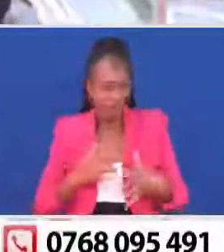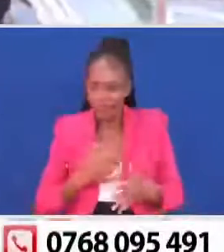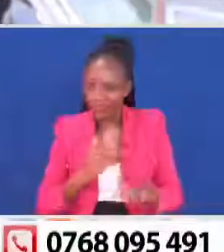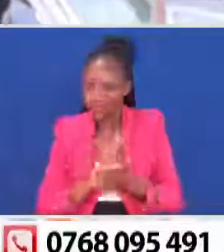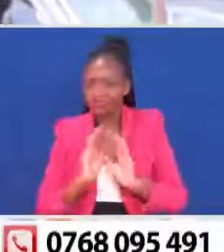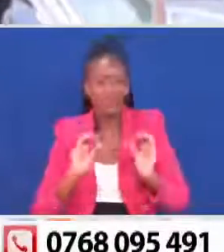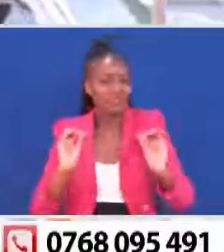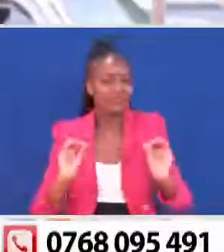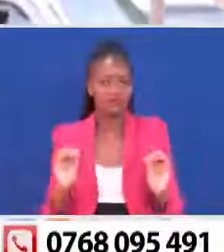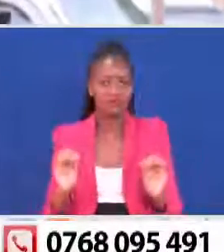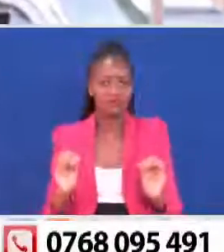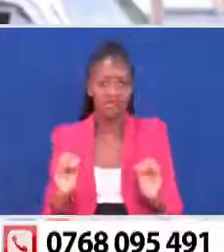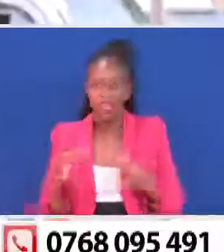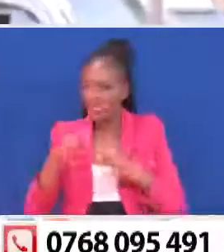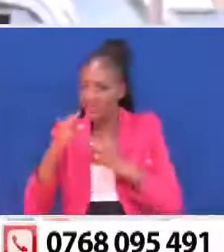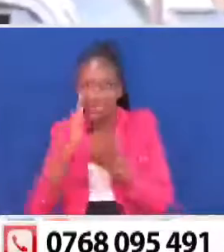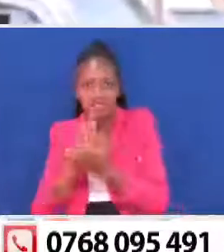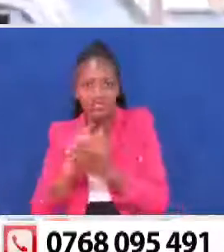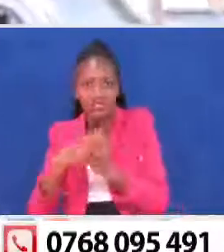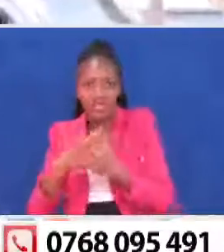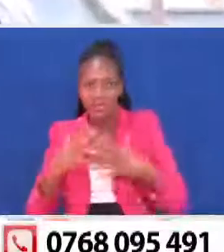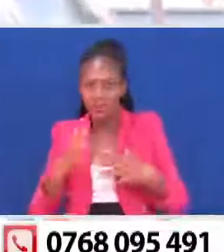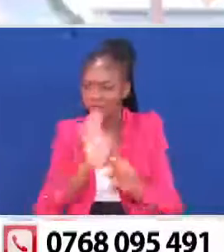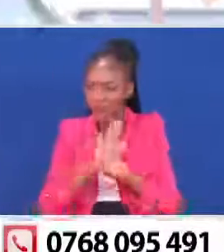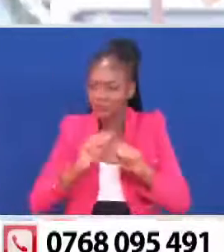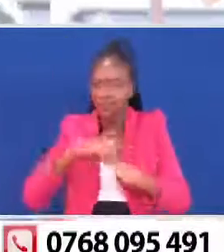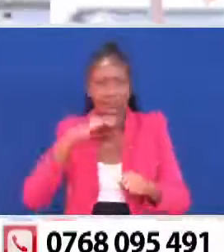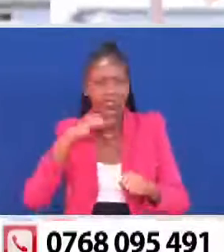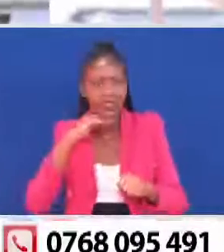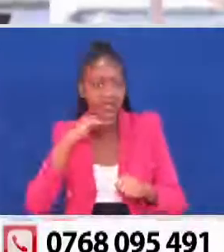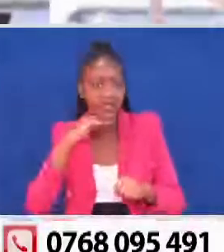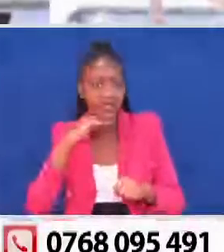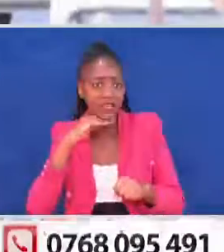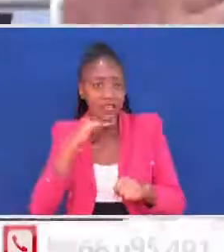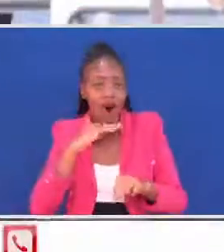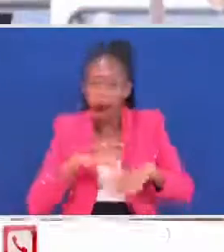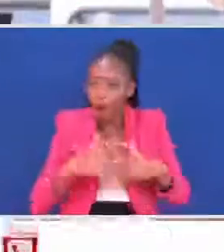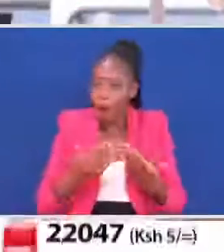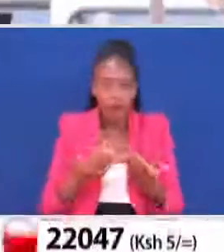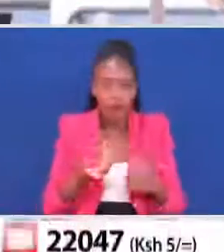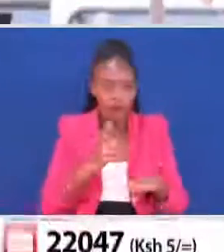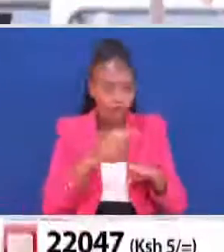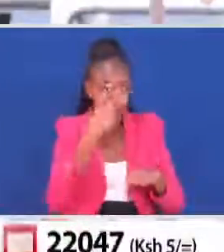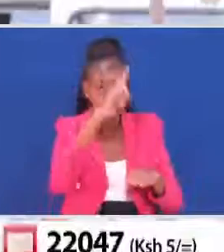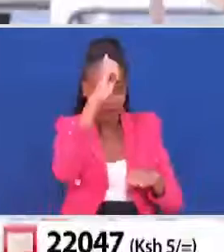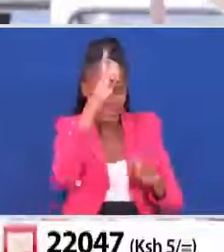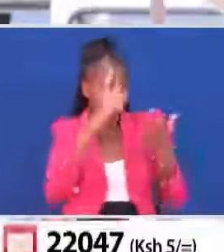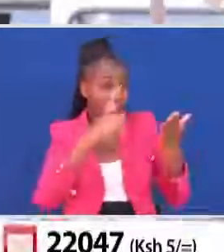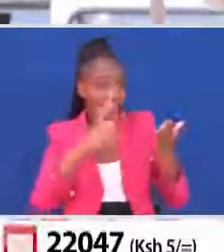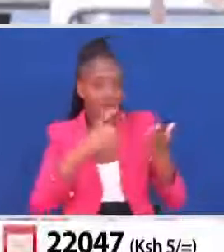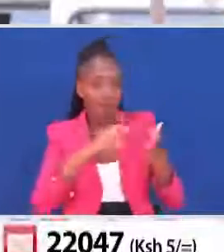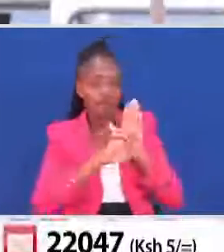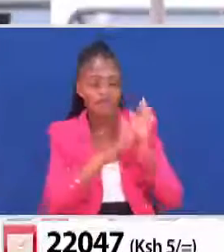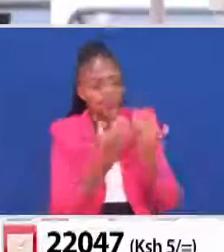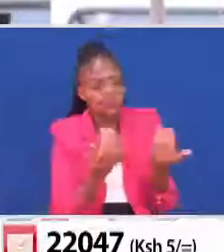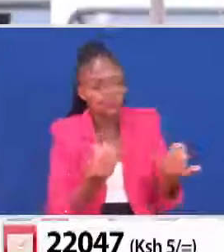ukweli. Ingekuwa ukweli tugekuwa tumekufa wengi. Watu wengi wangekuwa megoncheka. Ama hata ukiangalia kwa kichichi, watu wengi wana kama watoto,